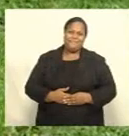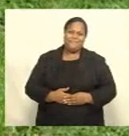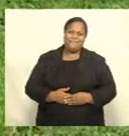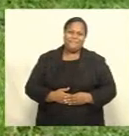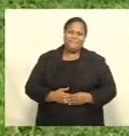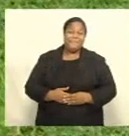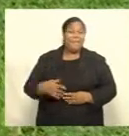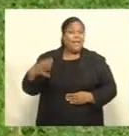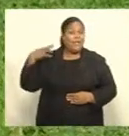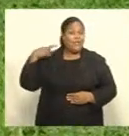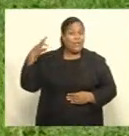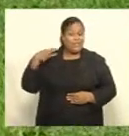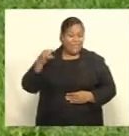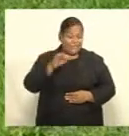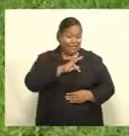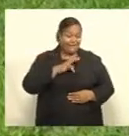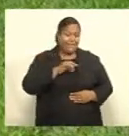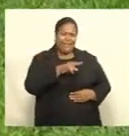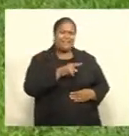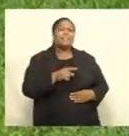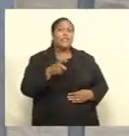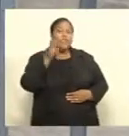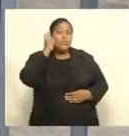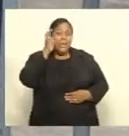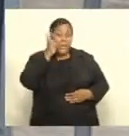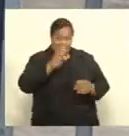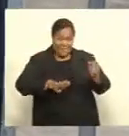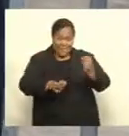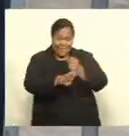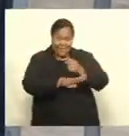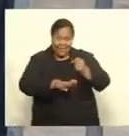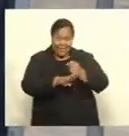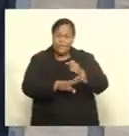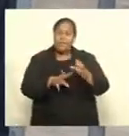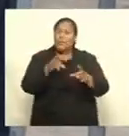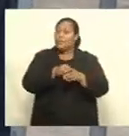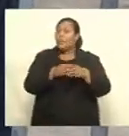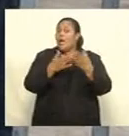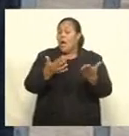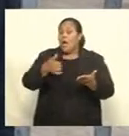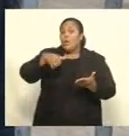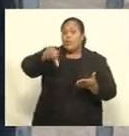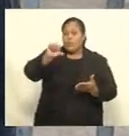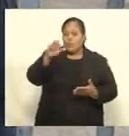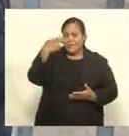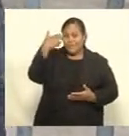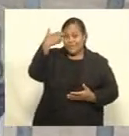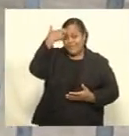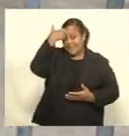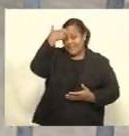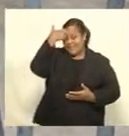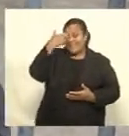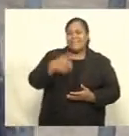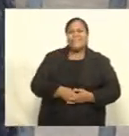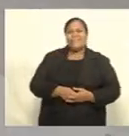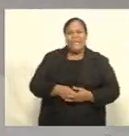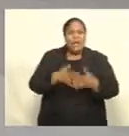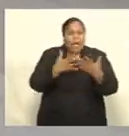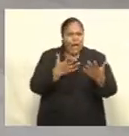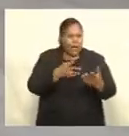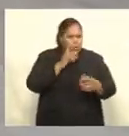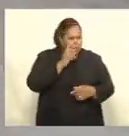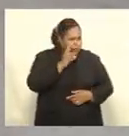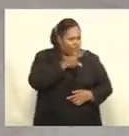The volunteers underwent basic training that included how to use the thermal gun and picking up warning